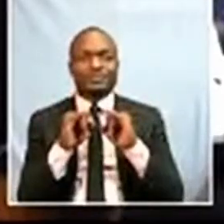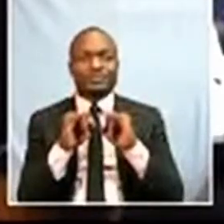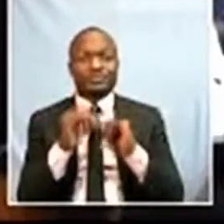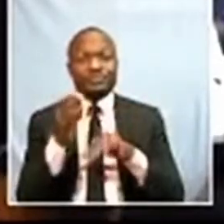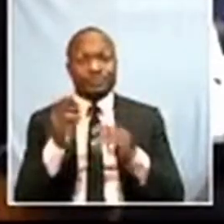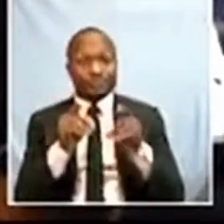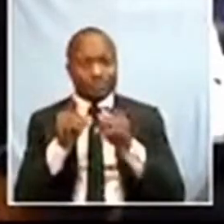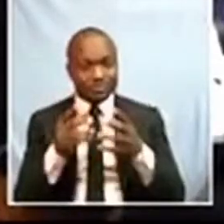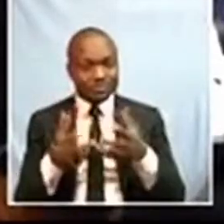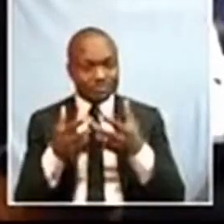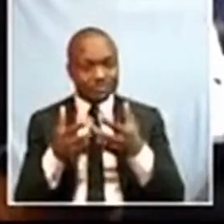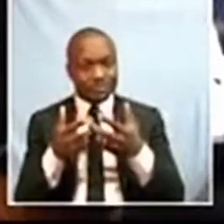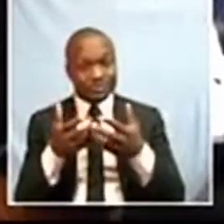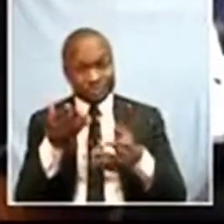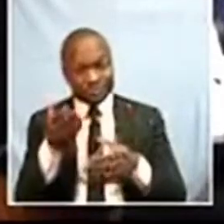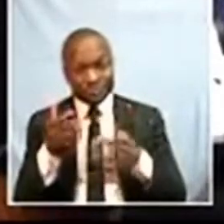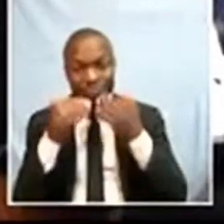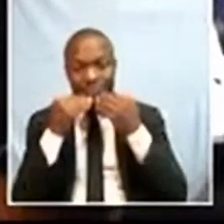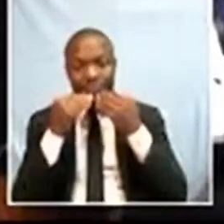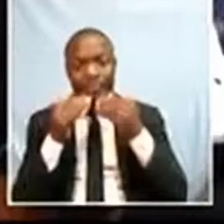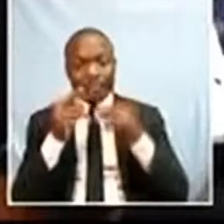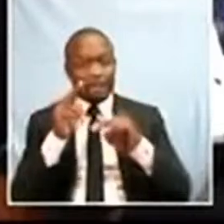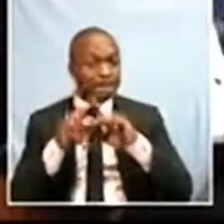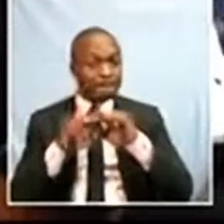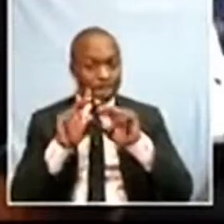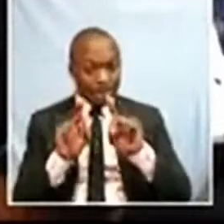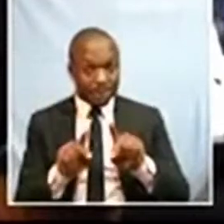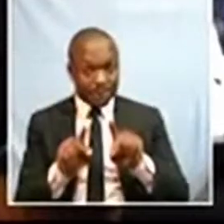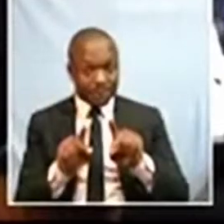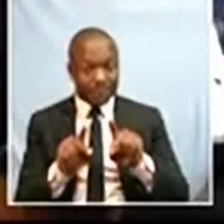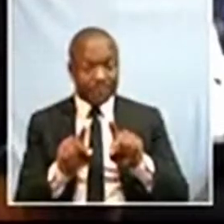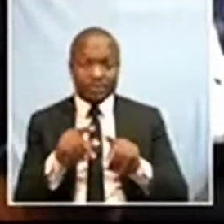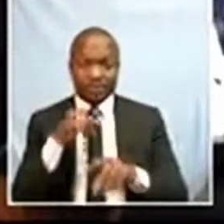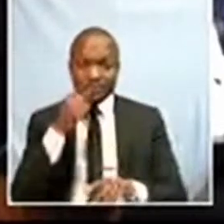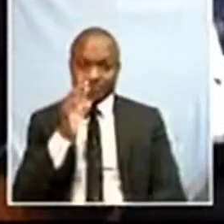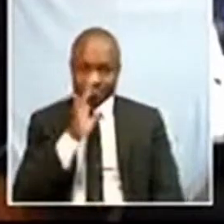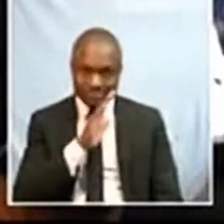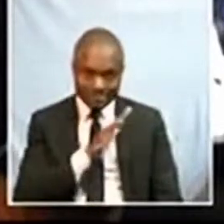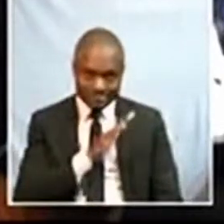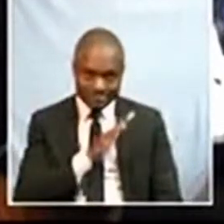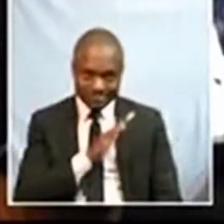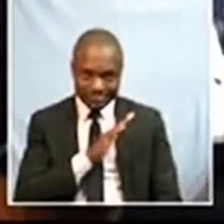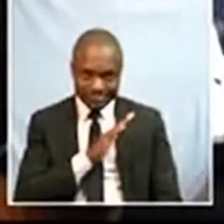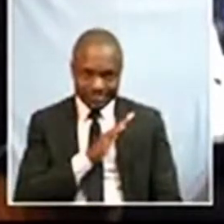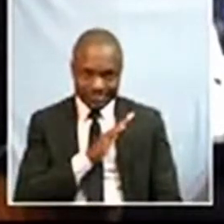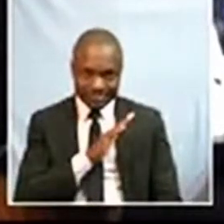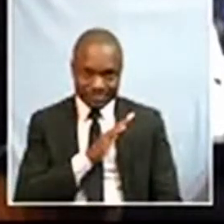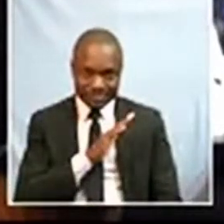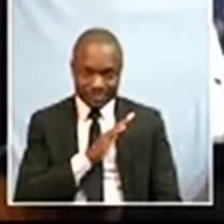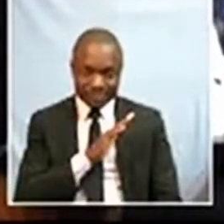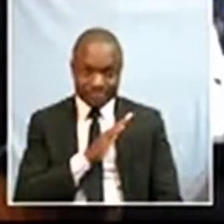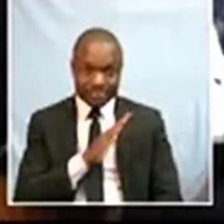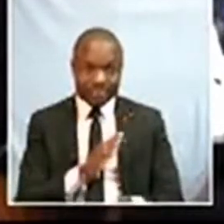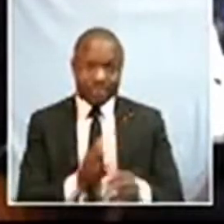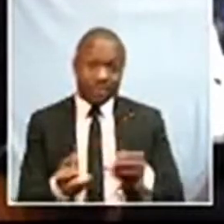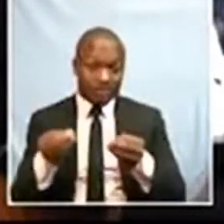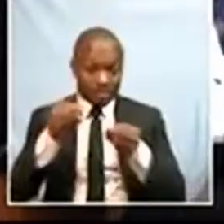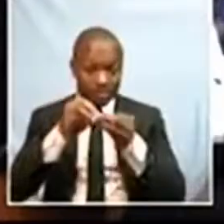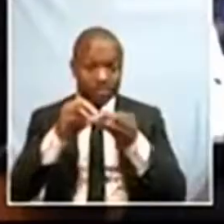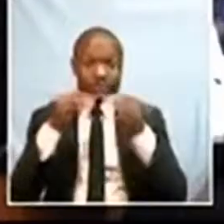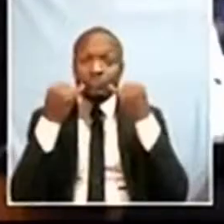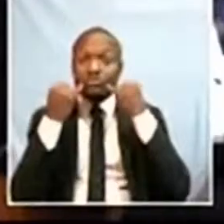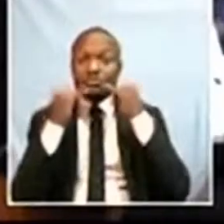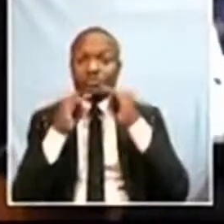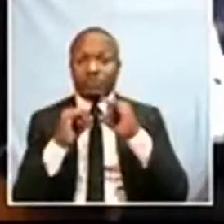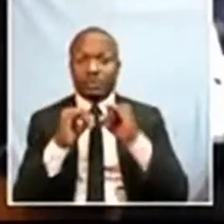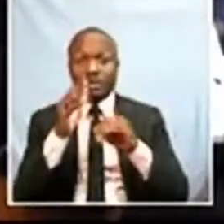Yes, Director Engineering. Thank you, Chair. Chair, as I've stated, in the addendum that has been submitted,